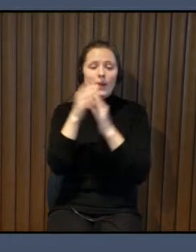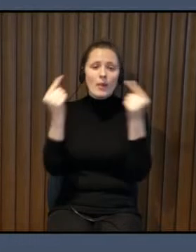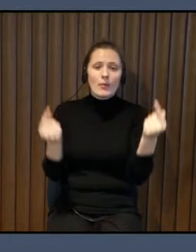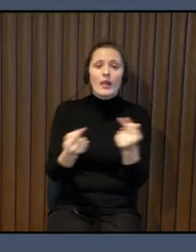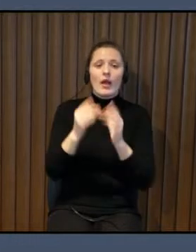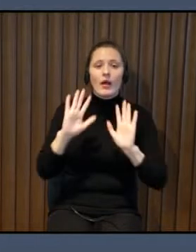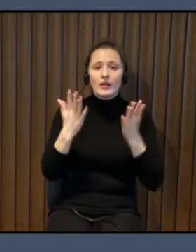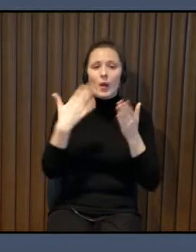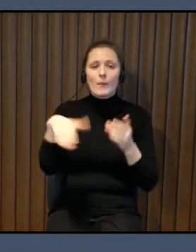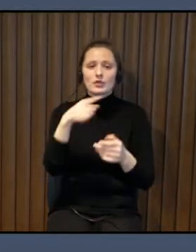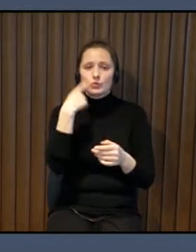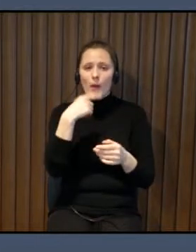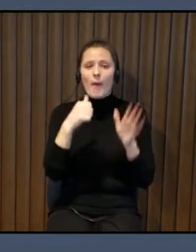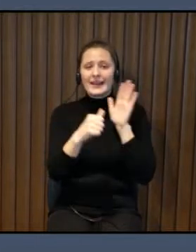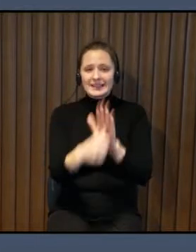accessibility,